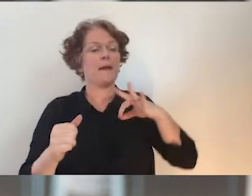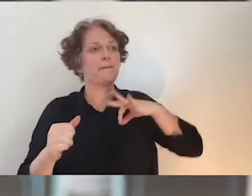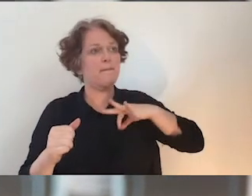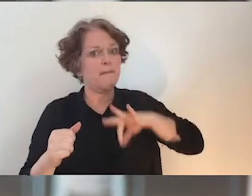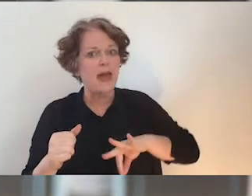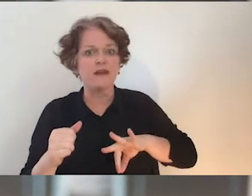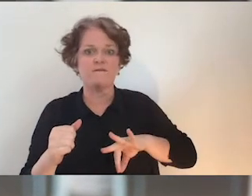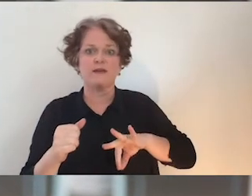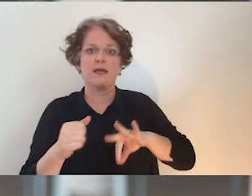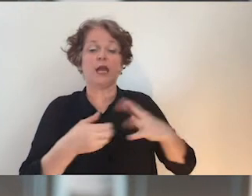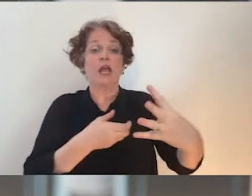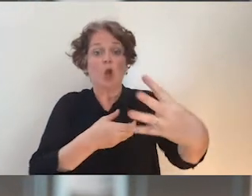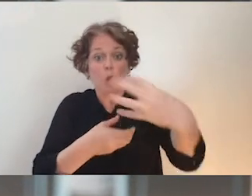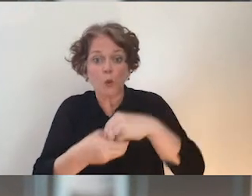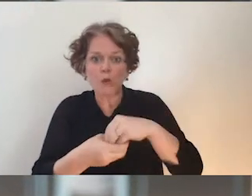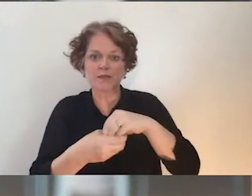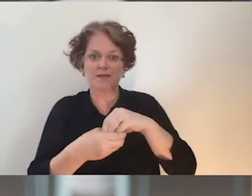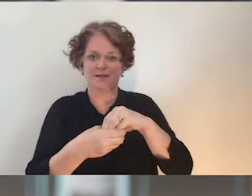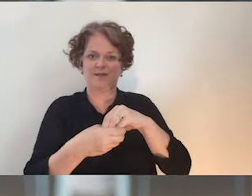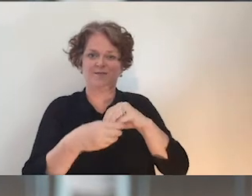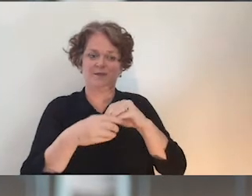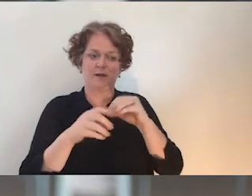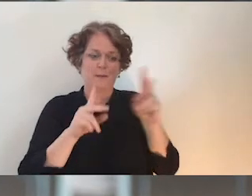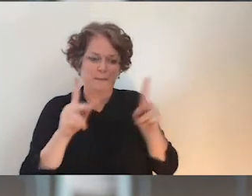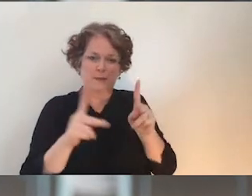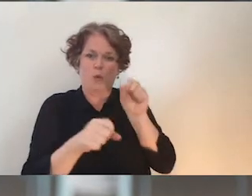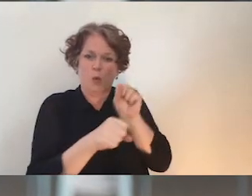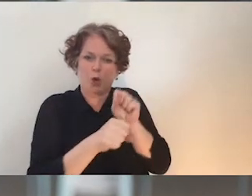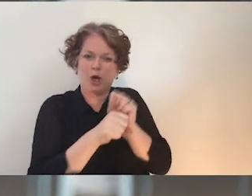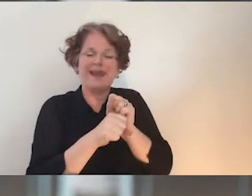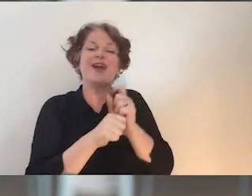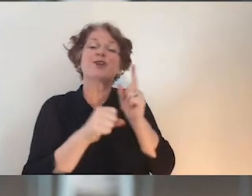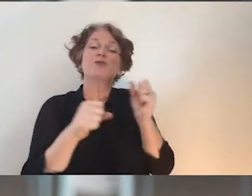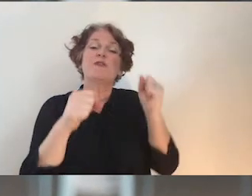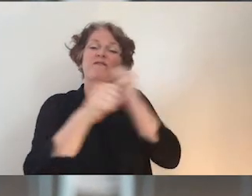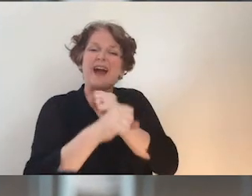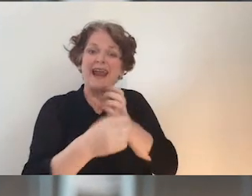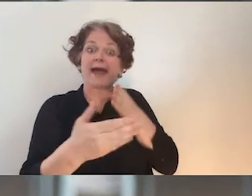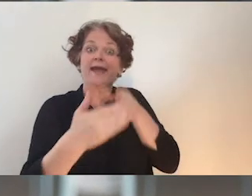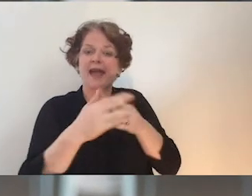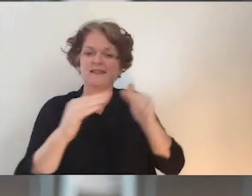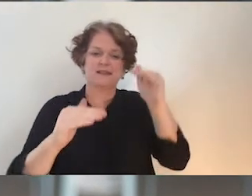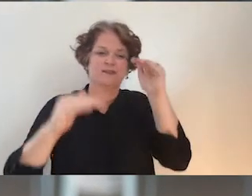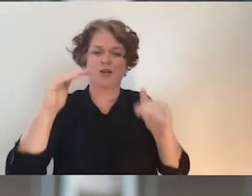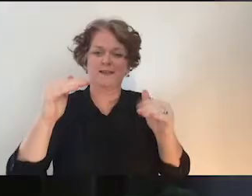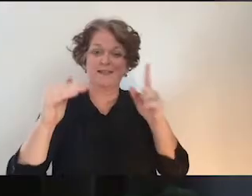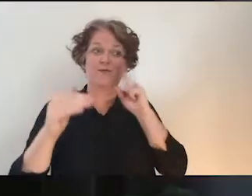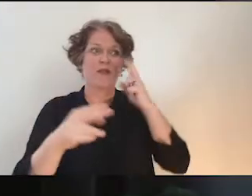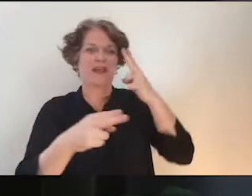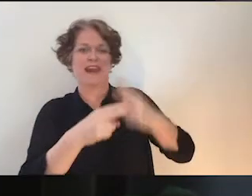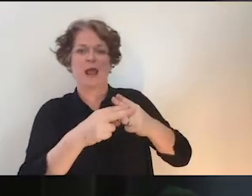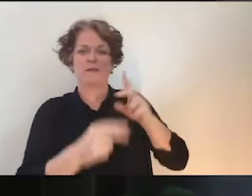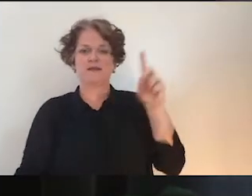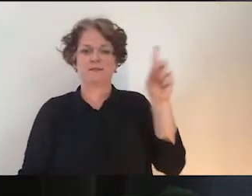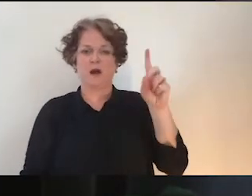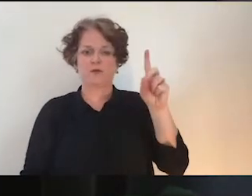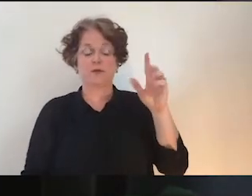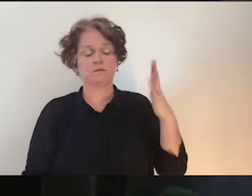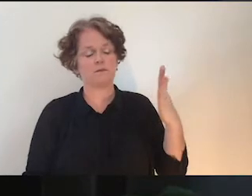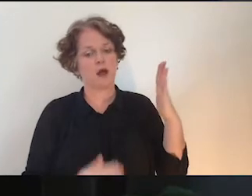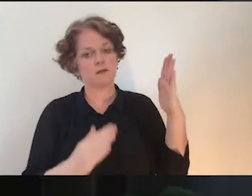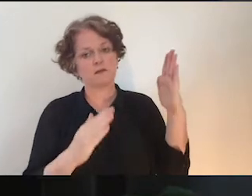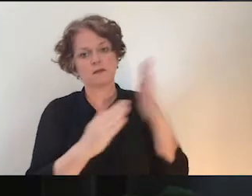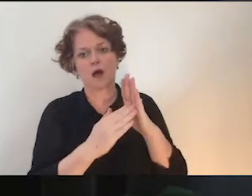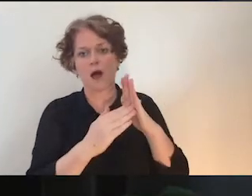benefits of cultivating an inclusive workforce to fight against injustice in the name of democracy. And through your signature